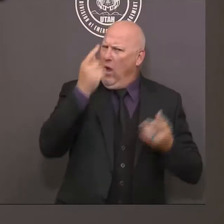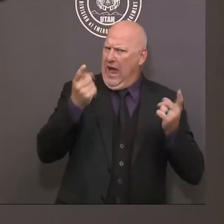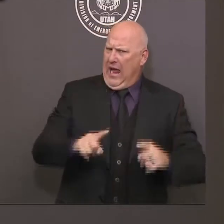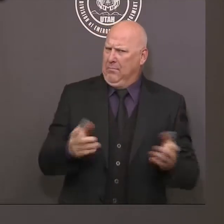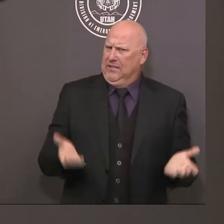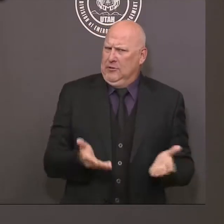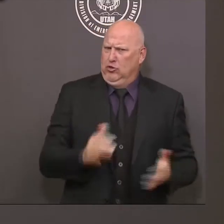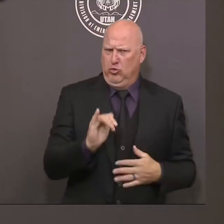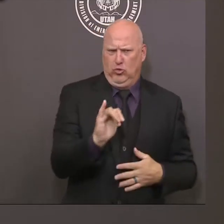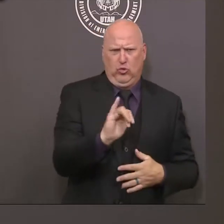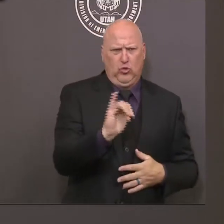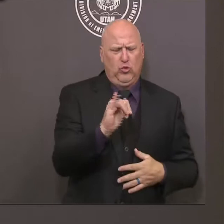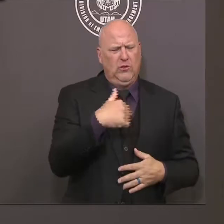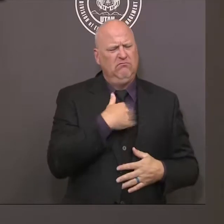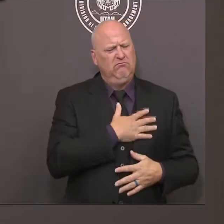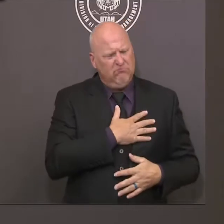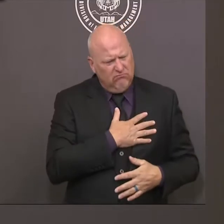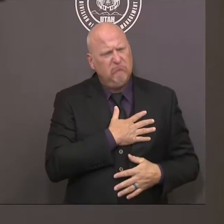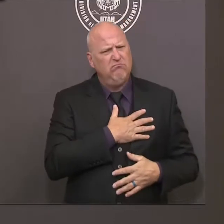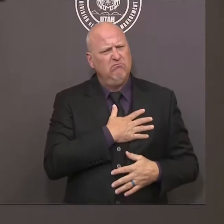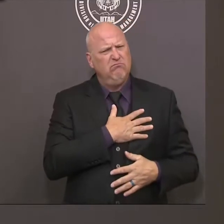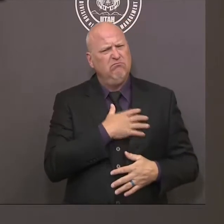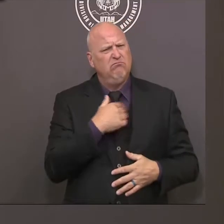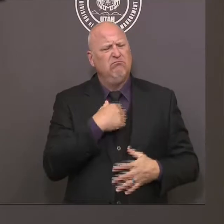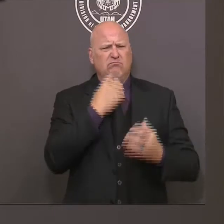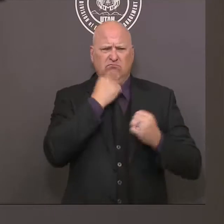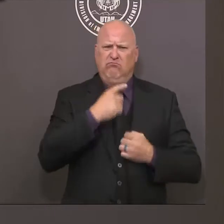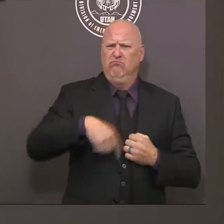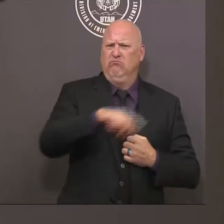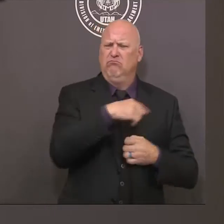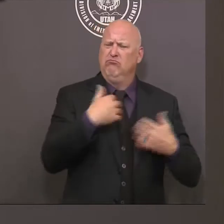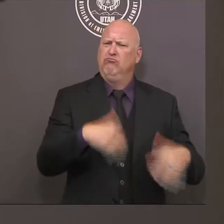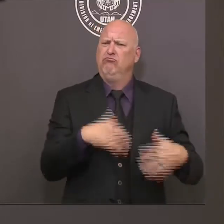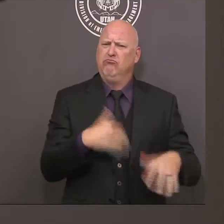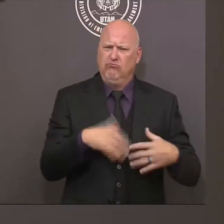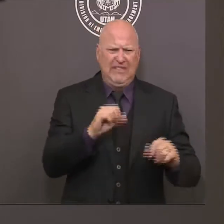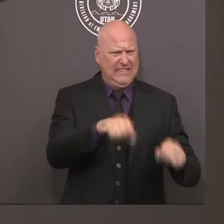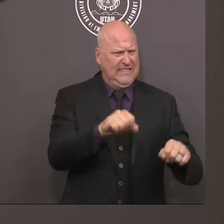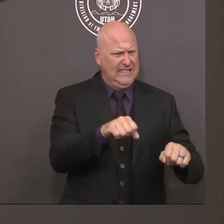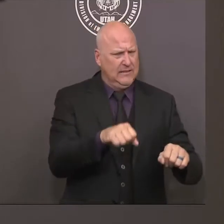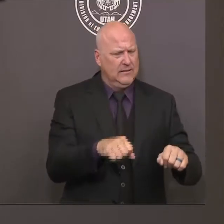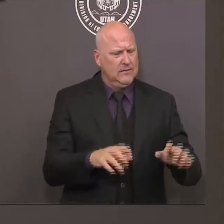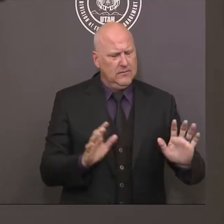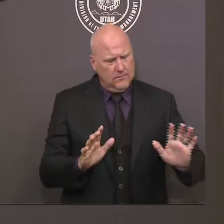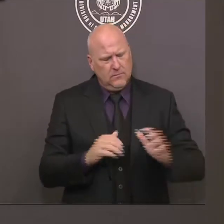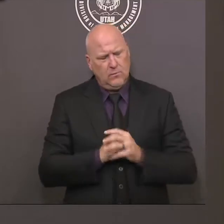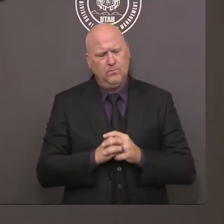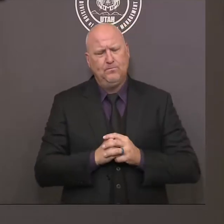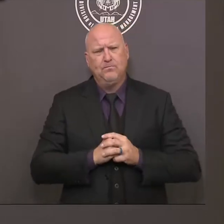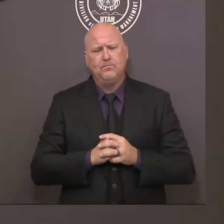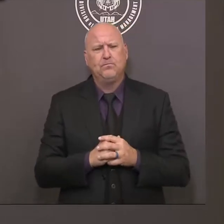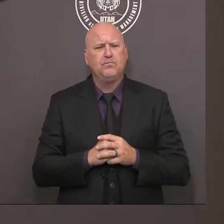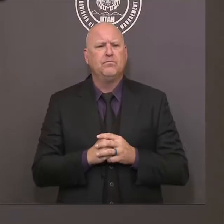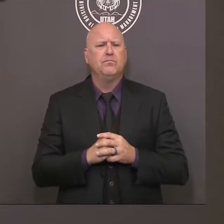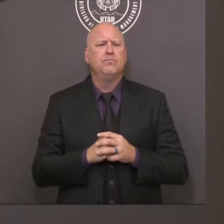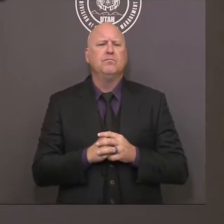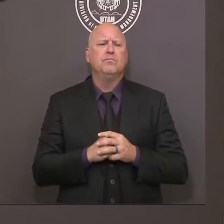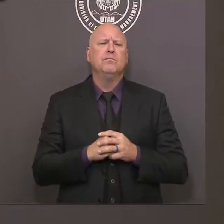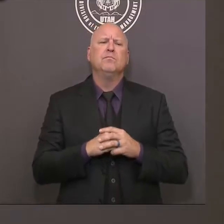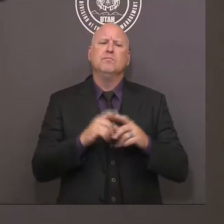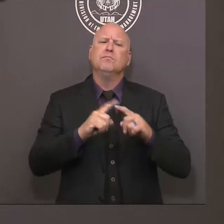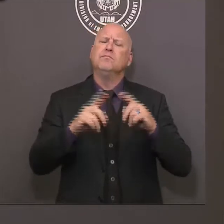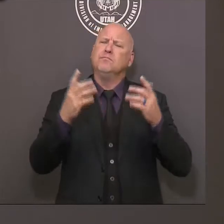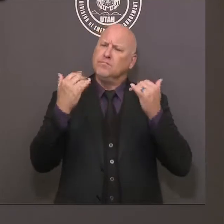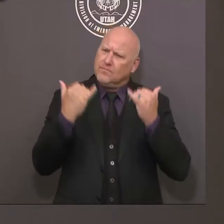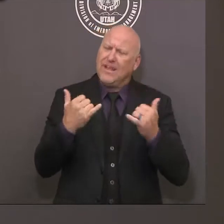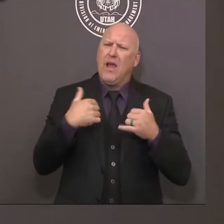that. I think we have opportunity to be optimistic that we are on the road to recovery already. As